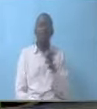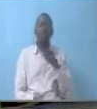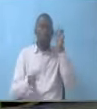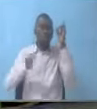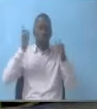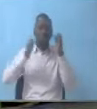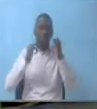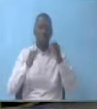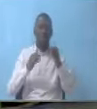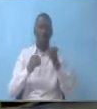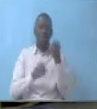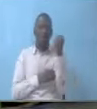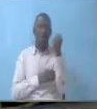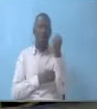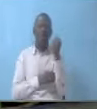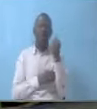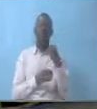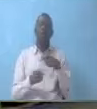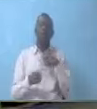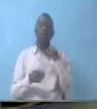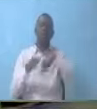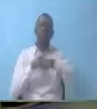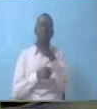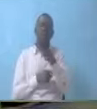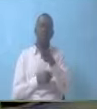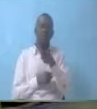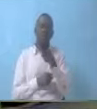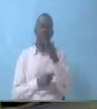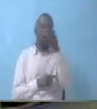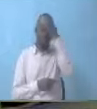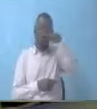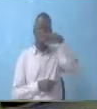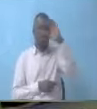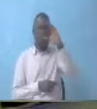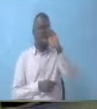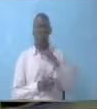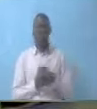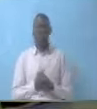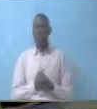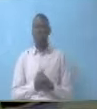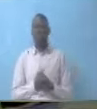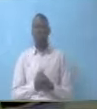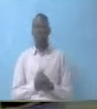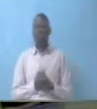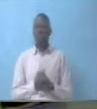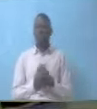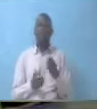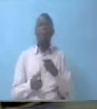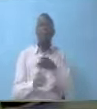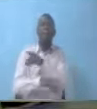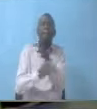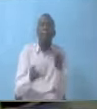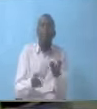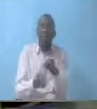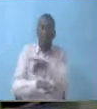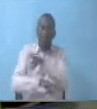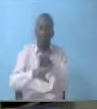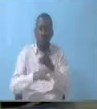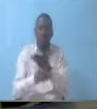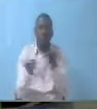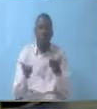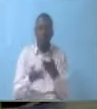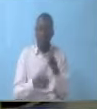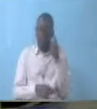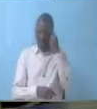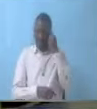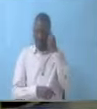the exercise of the powers of this commission. In fact, where it became apparent that there may be